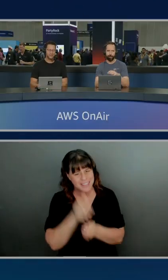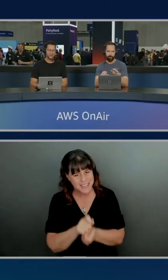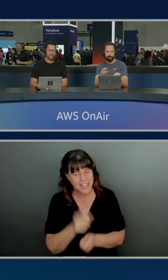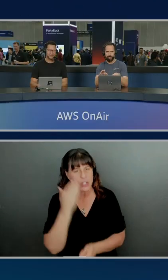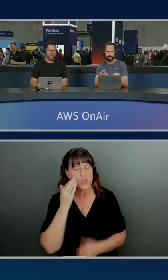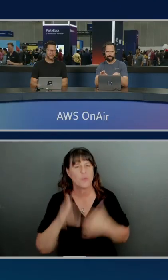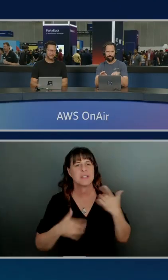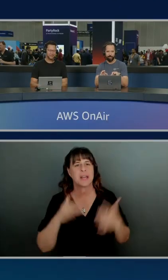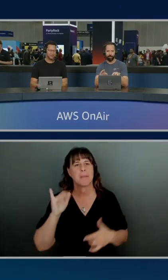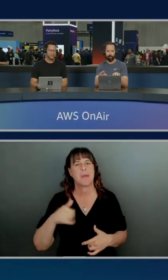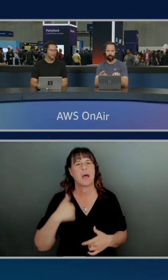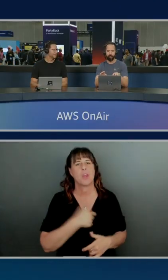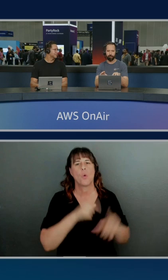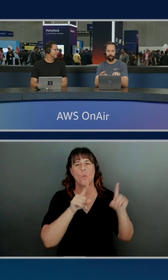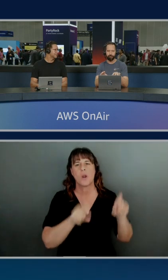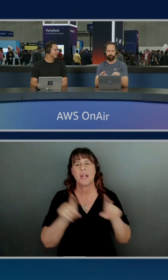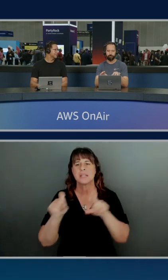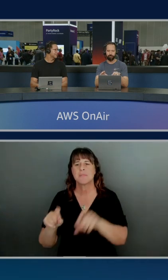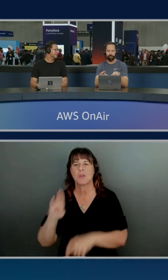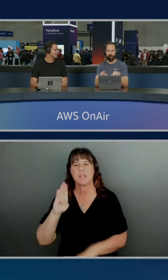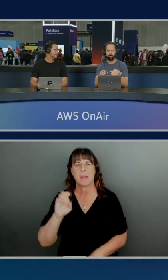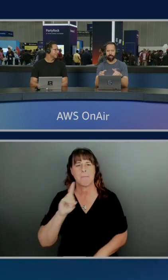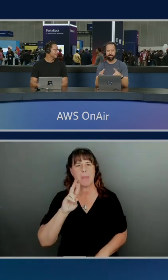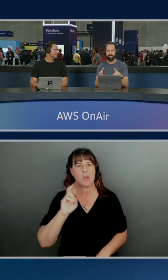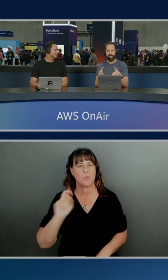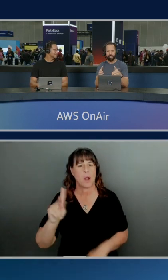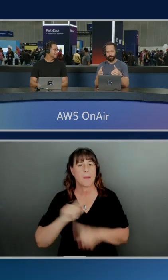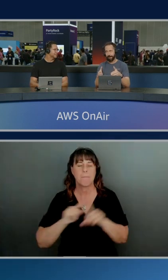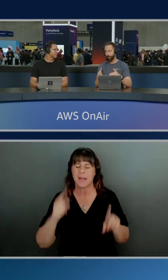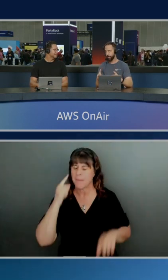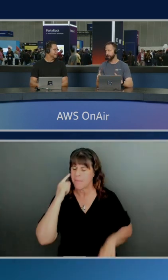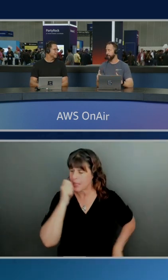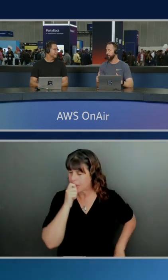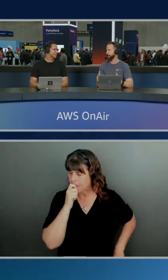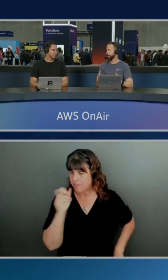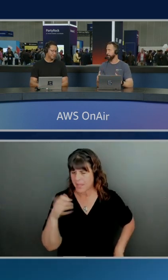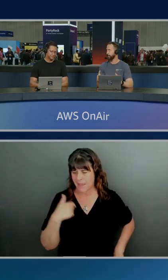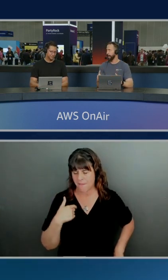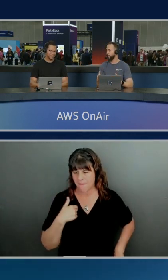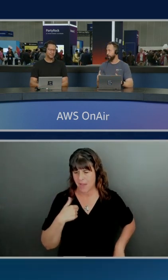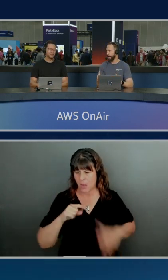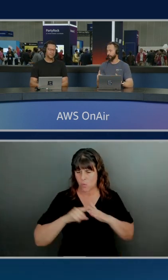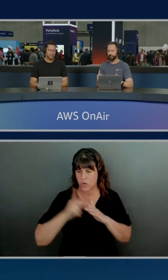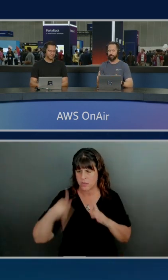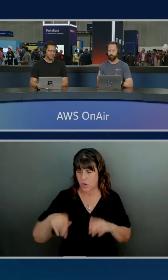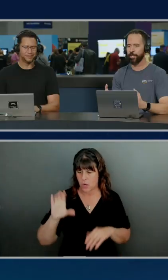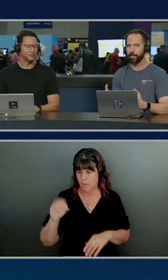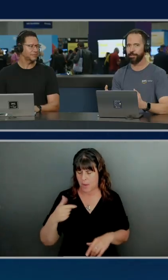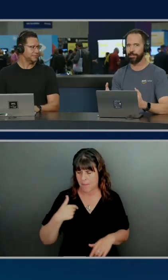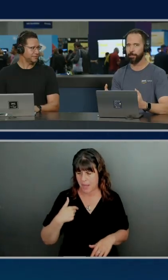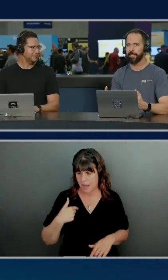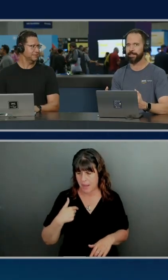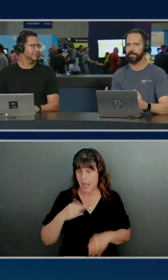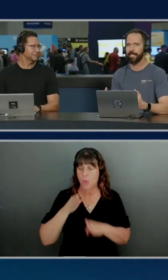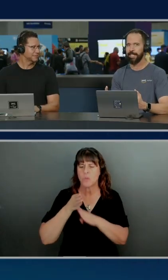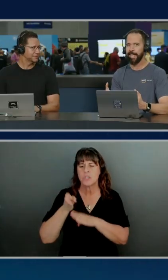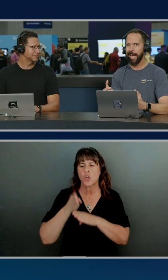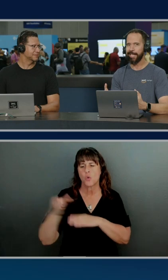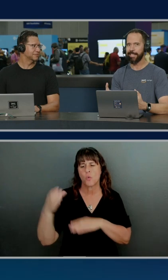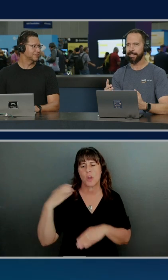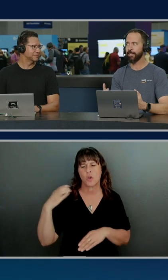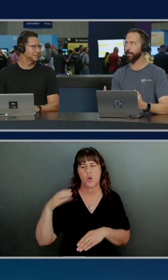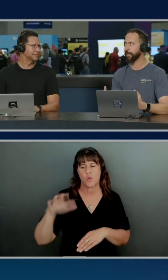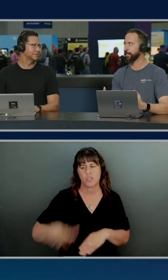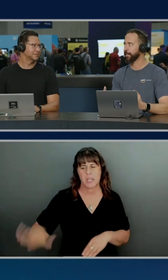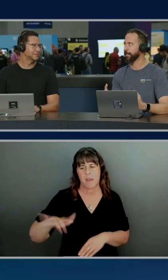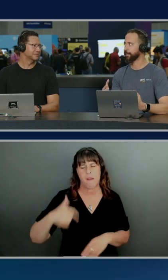We're experimenting in Bedrock, but I'm thinking if I were a startup and I was in the career coaching space, I